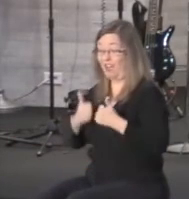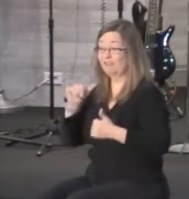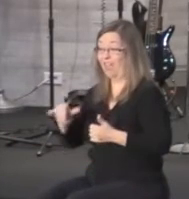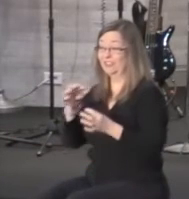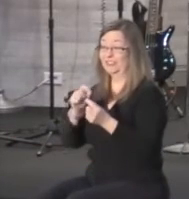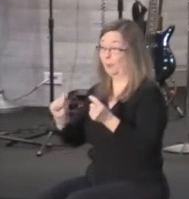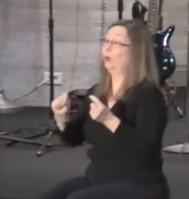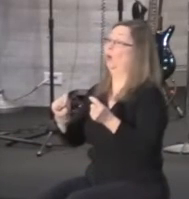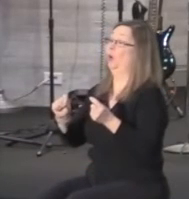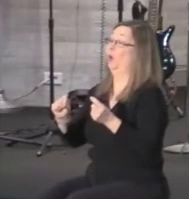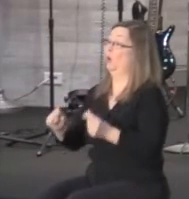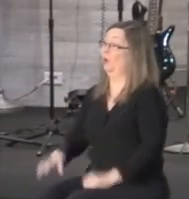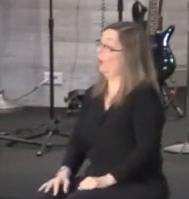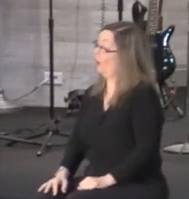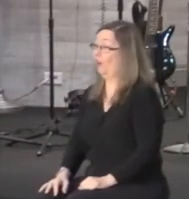simple.